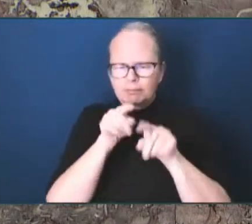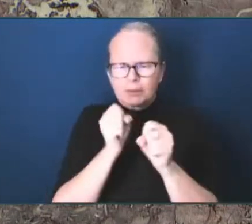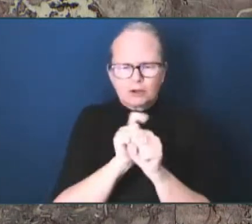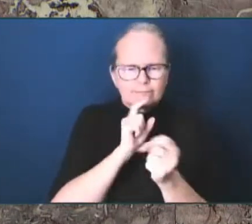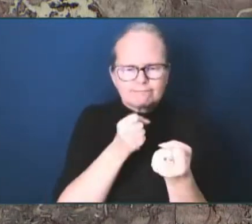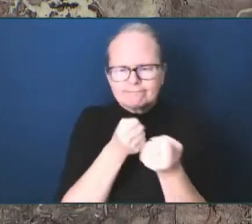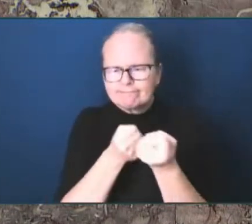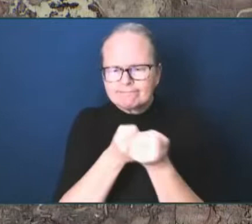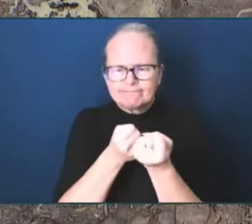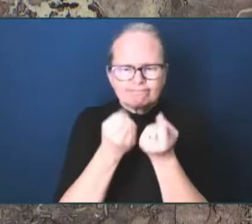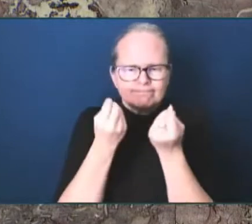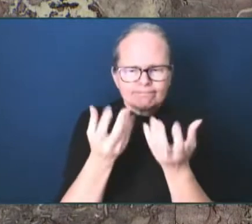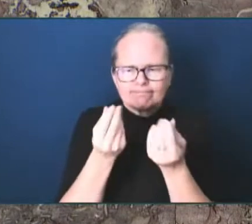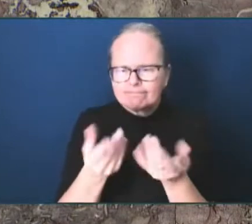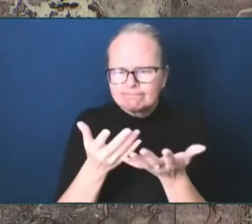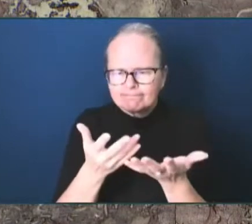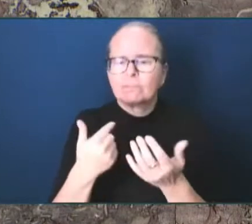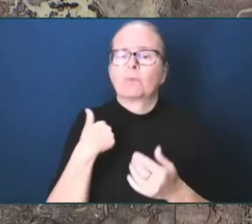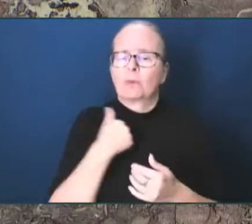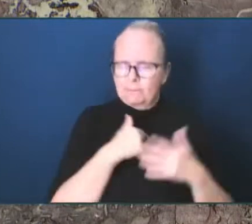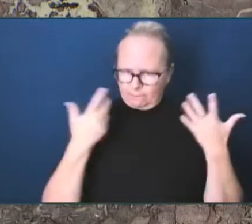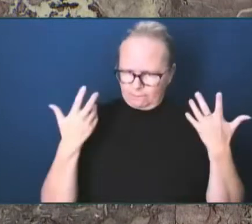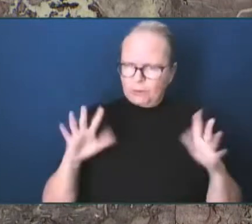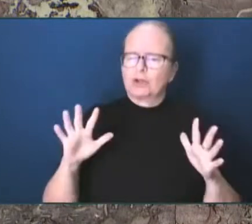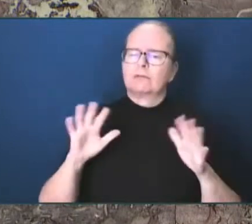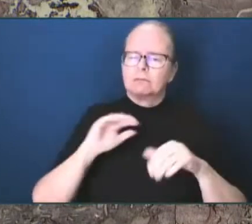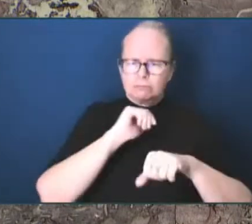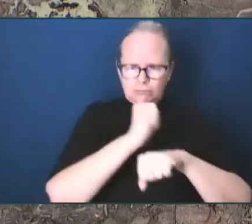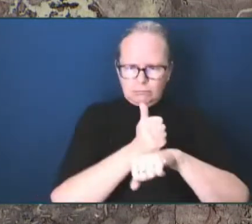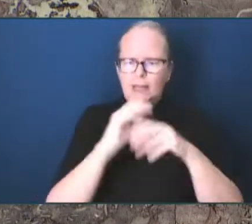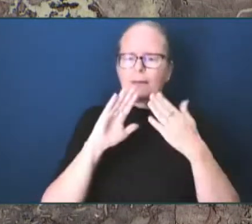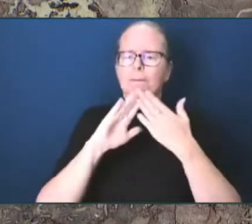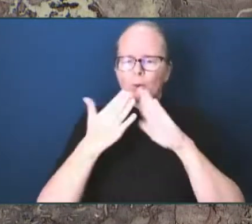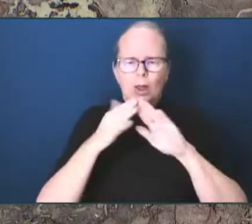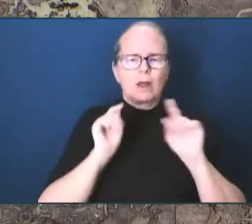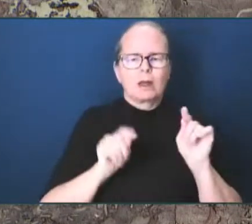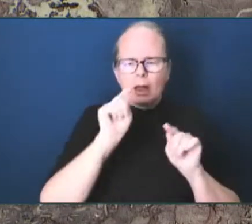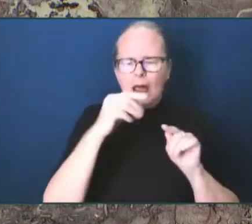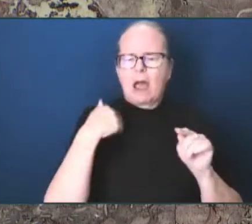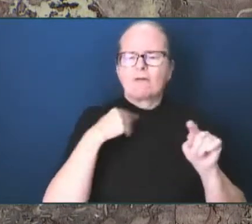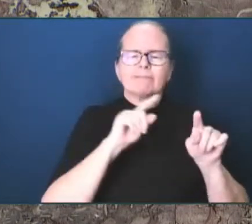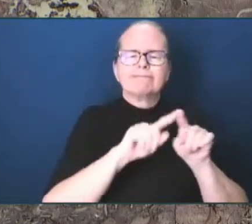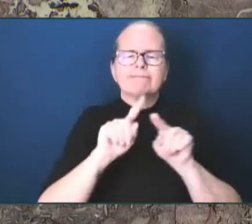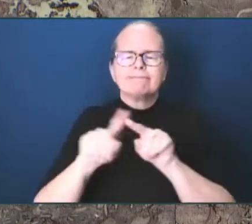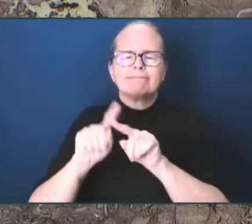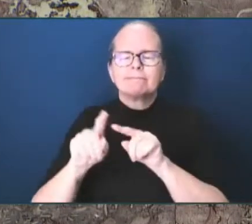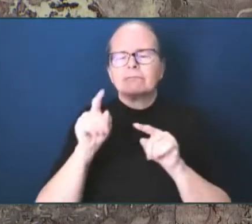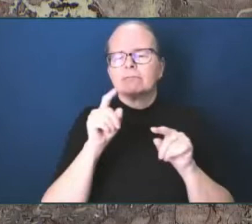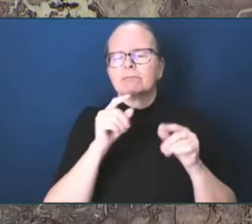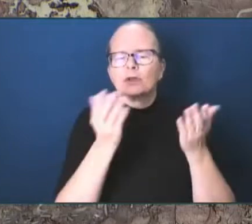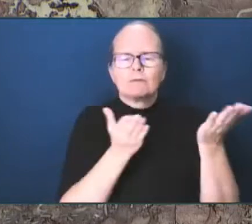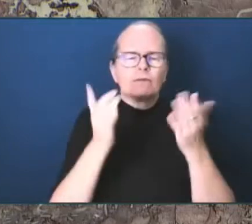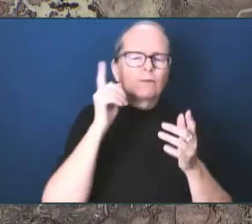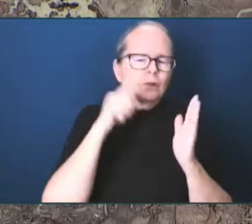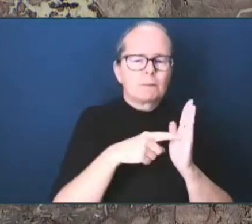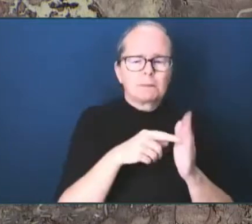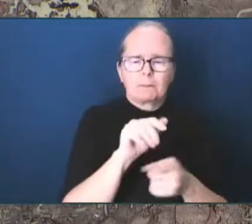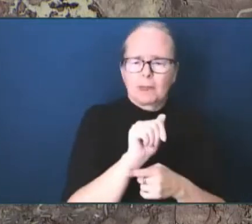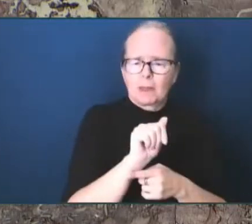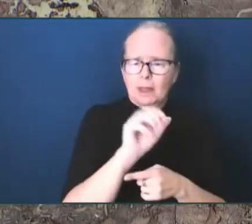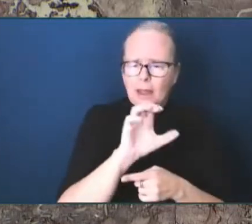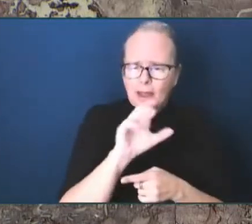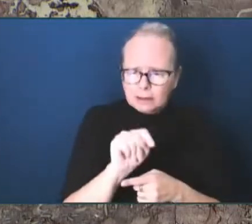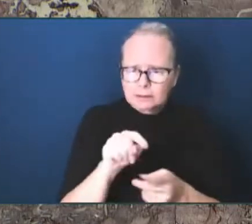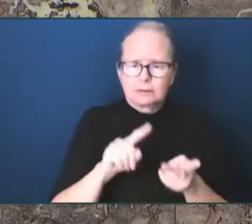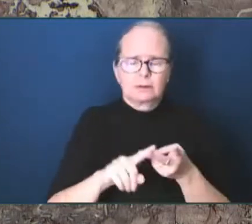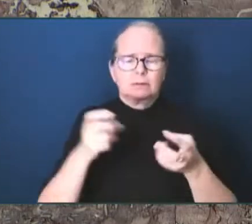CAR programs. In some cases, they're ACT programs with a police liaison. But what we are, and I will say again